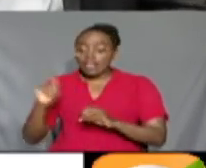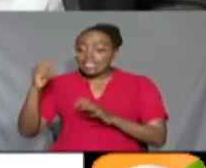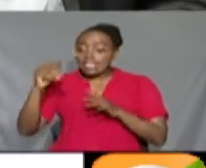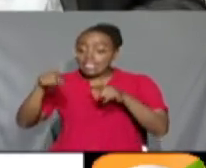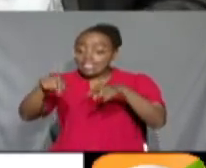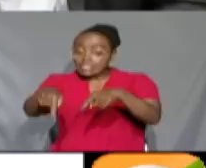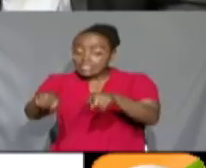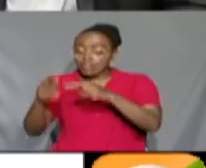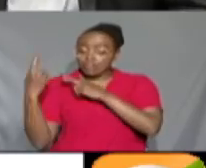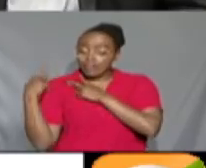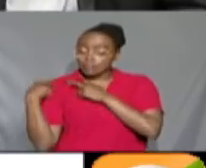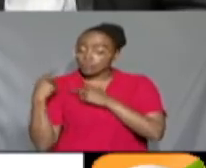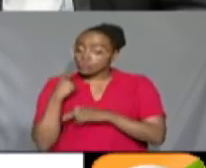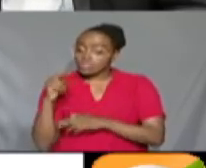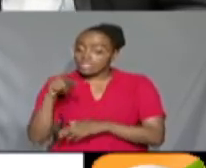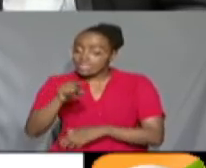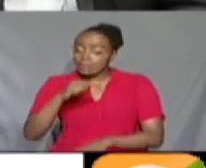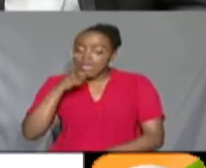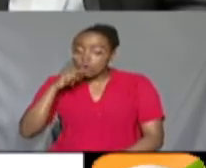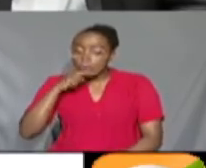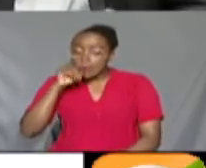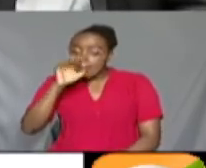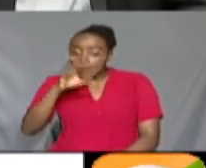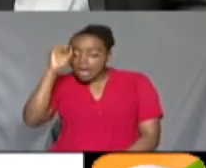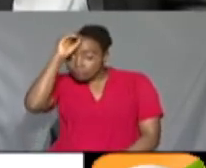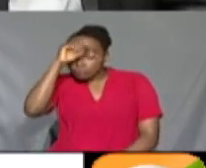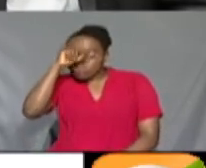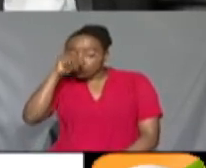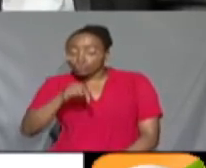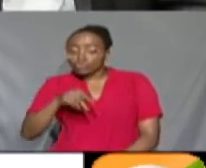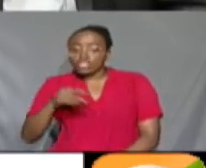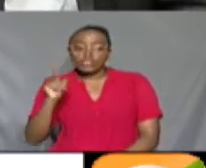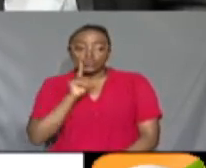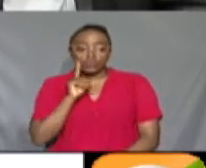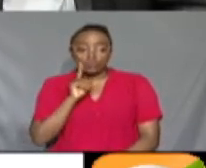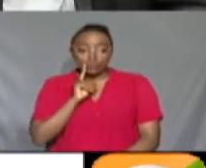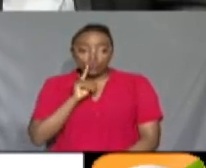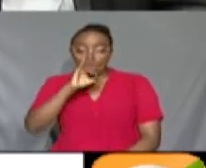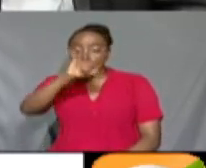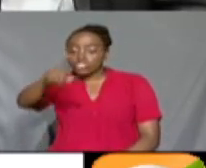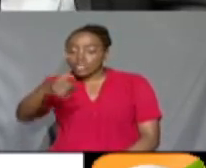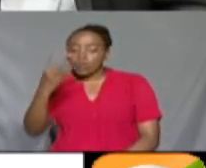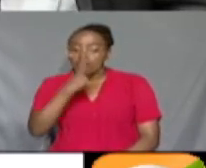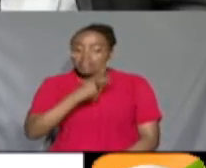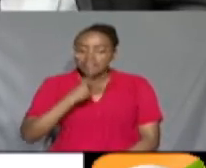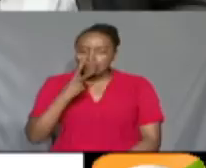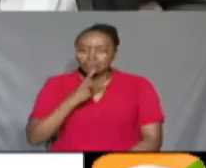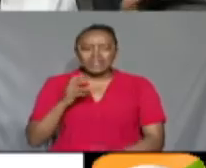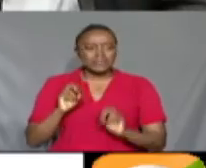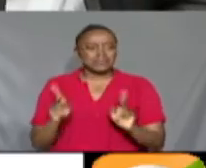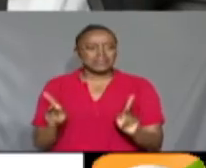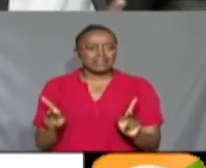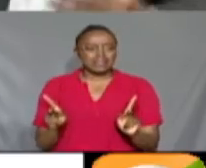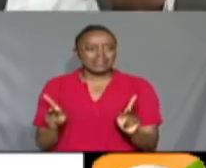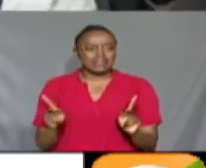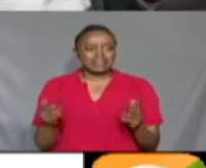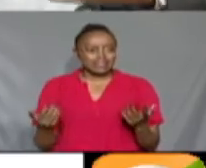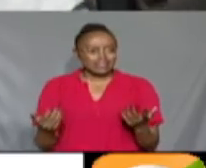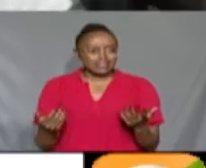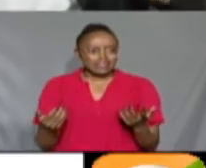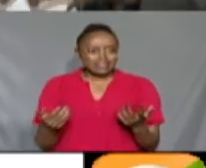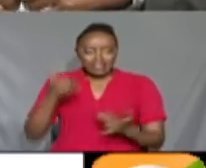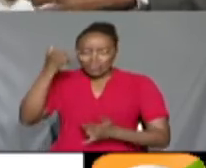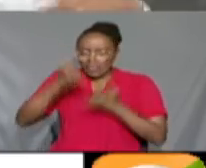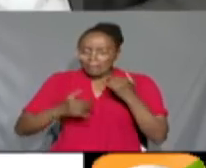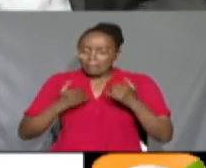say. Let Kenyans give their views, whether it is today, tomorrow, January, February. After all, in the end,